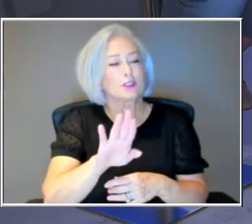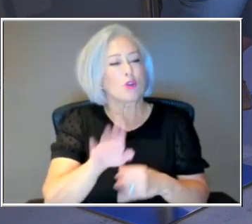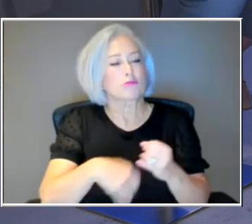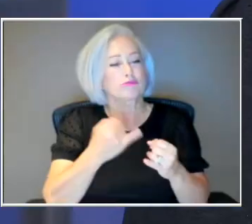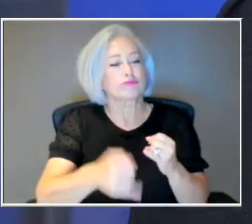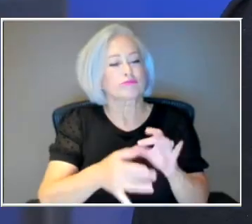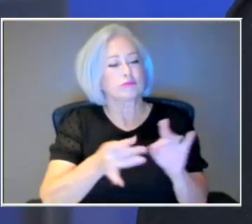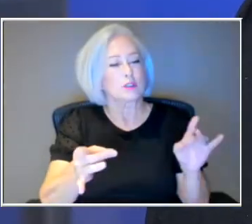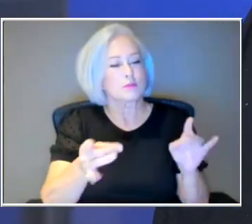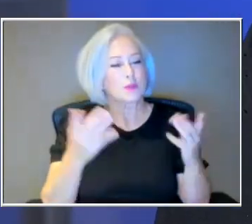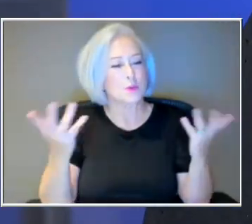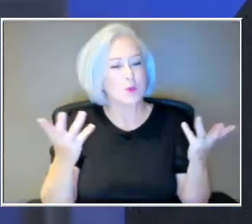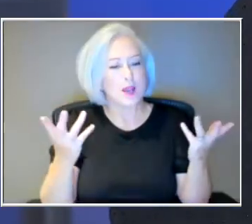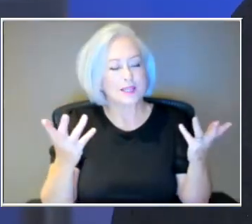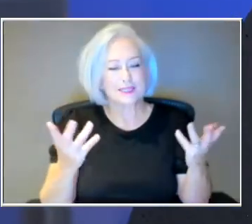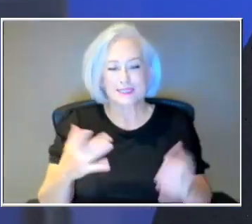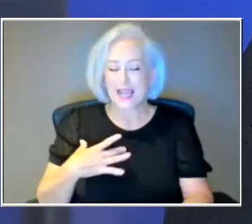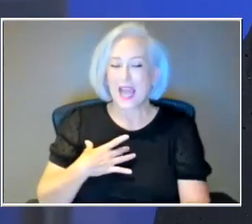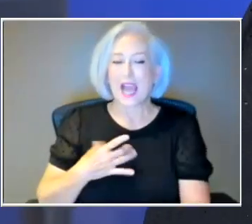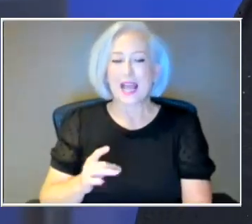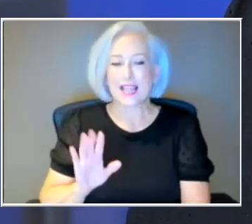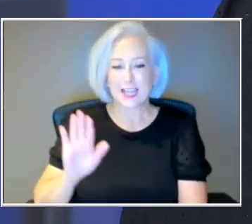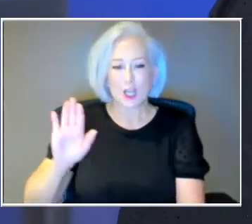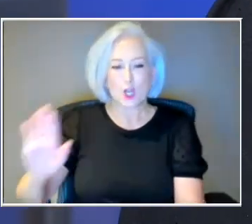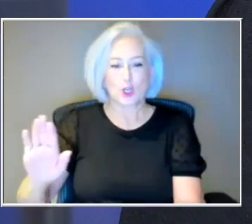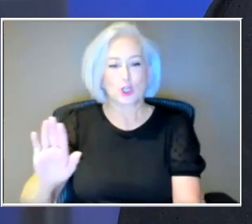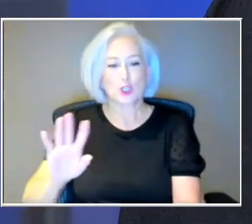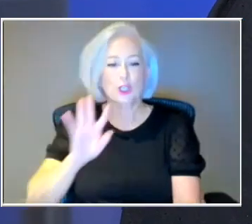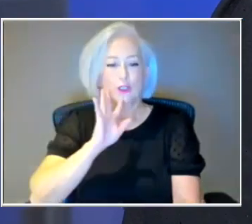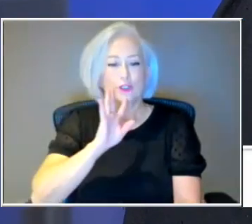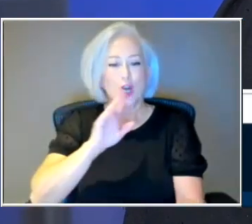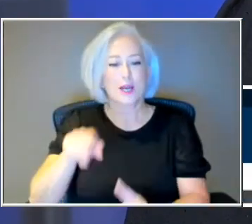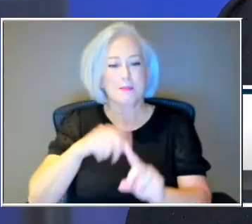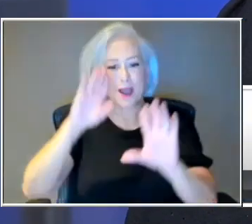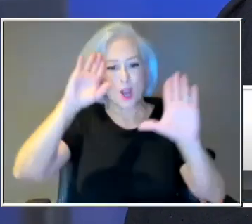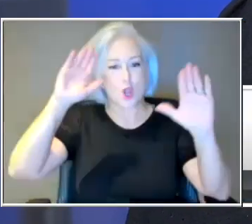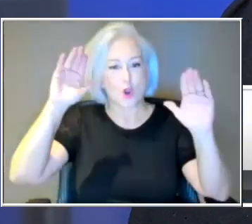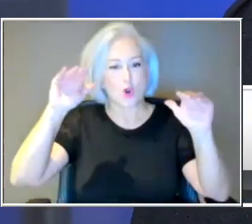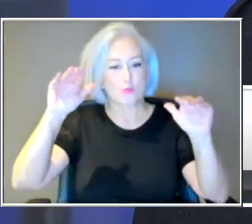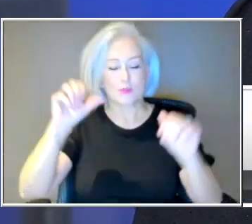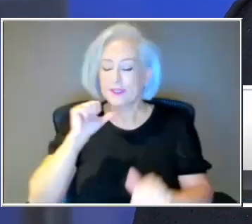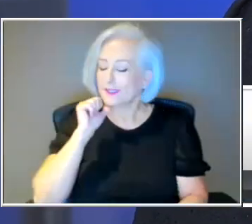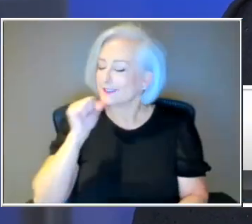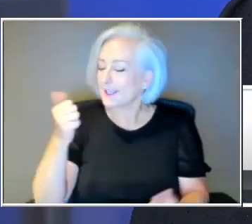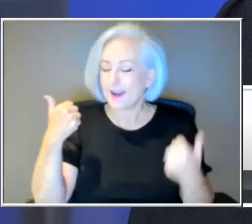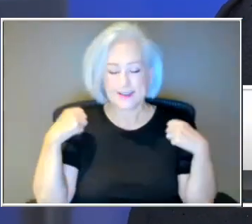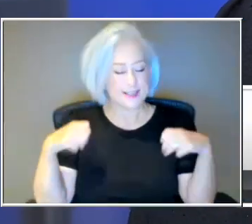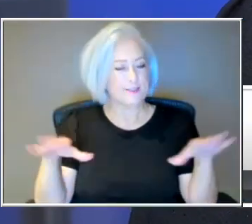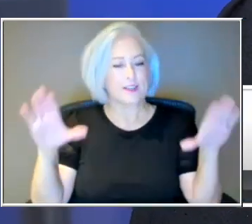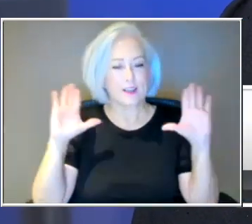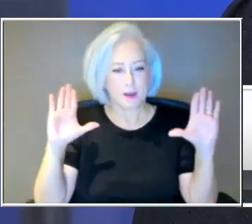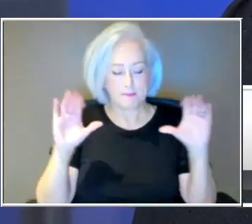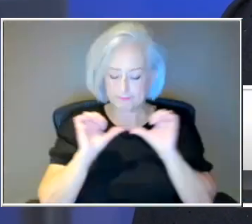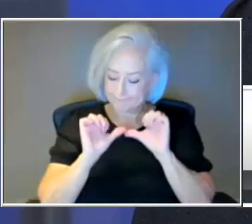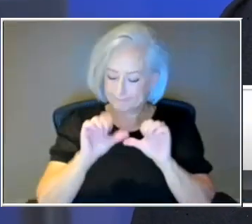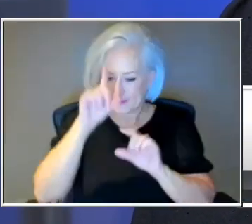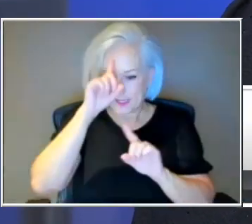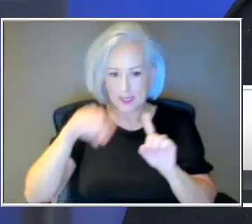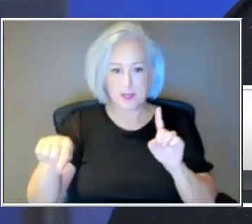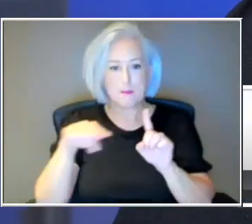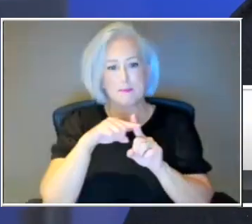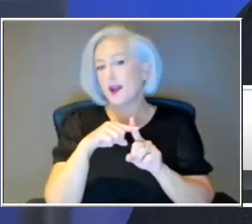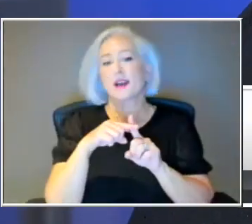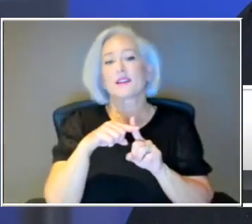like her talking about hope and not giving up and being positive and watching her tell her story without even